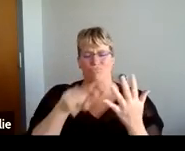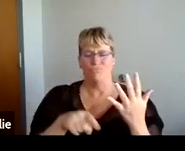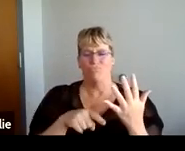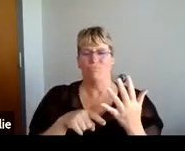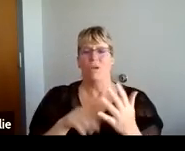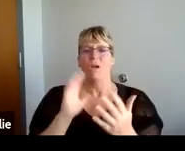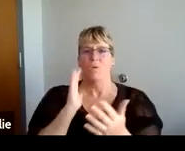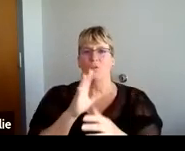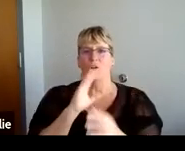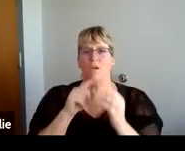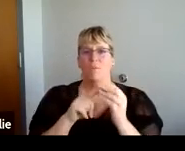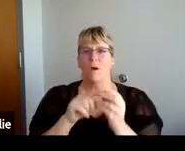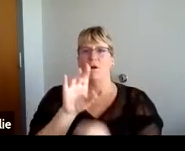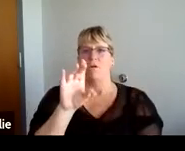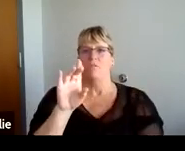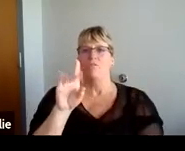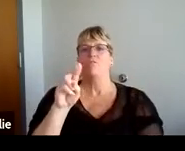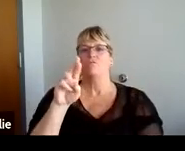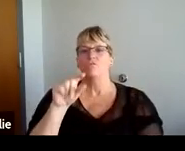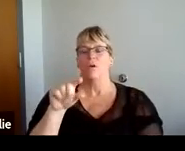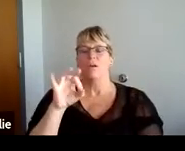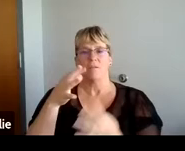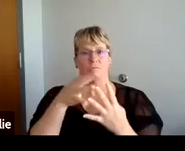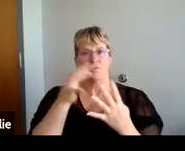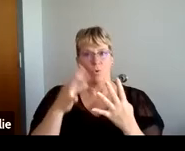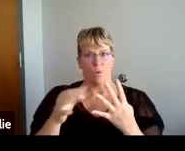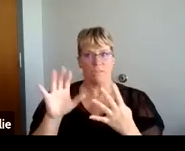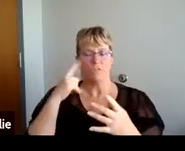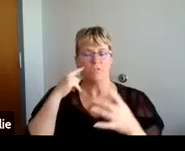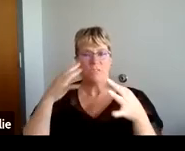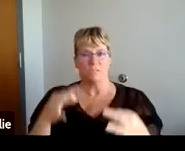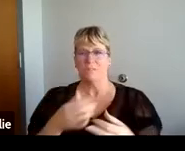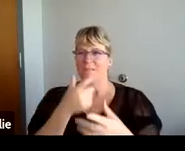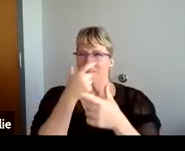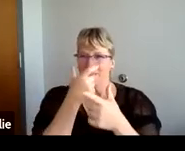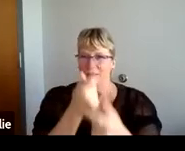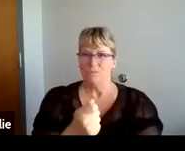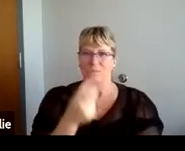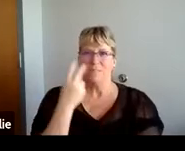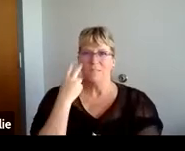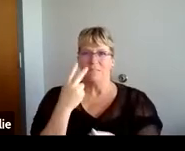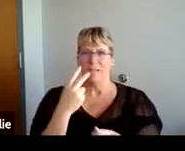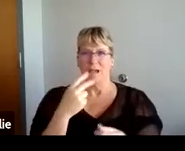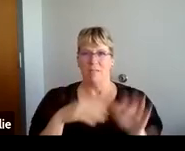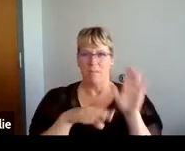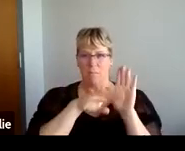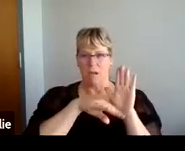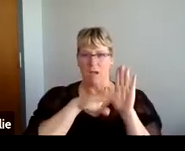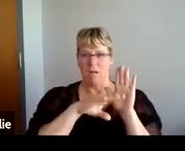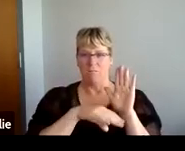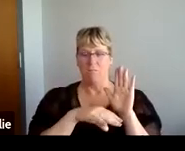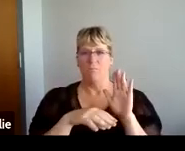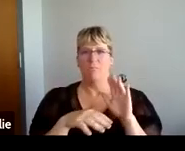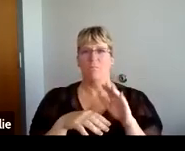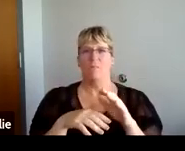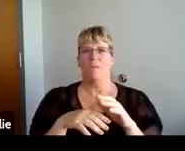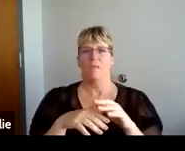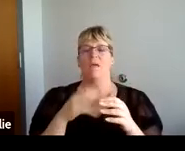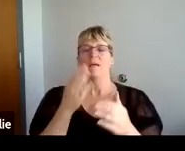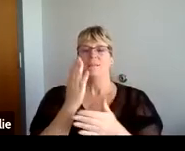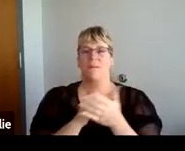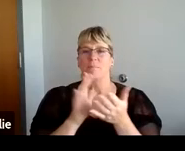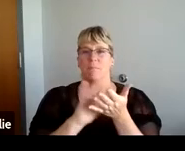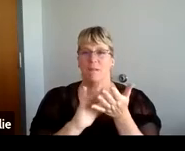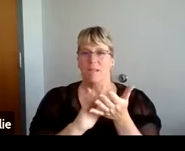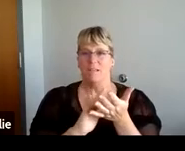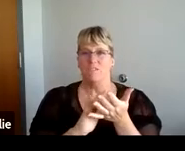use disorders by drug of choice. It's interesting to see how at the bottom of this screen, the sedatives and hypnotics are